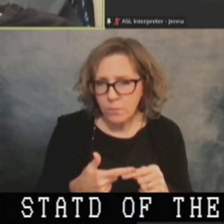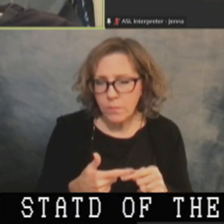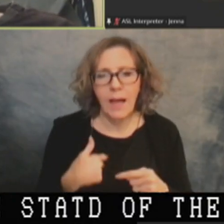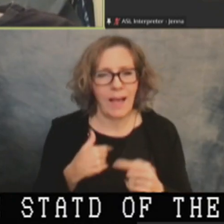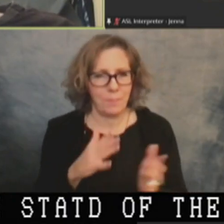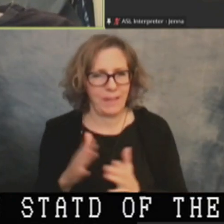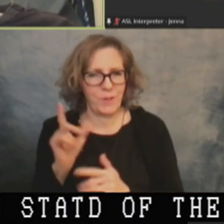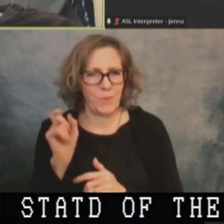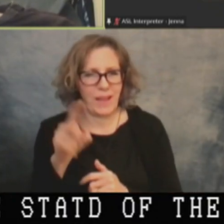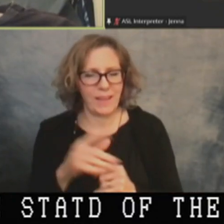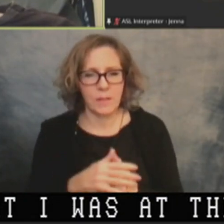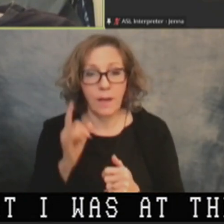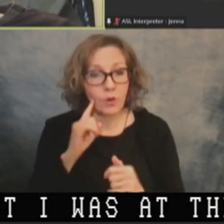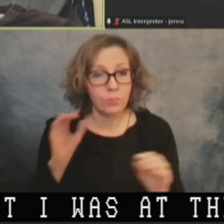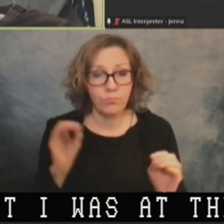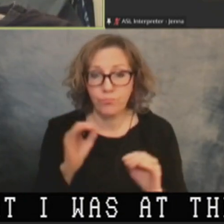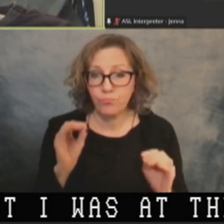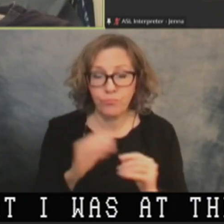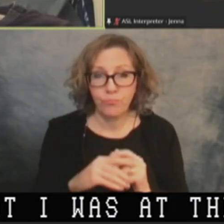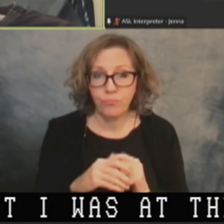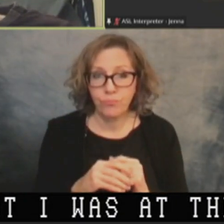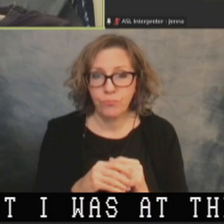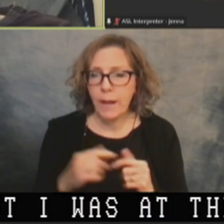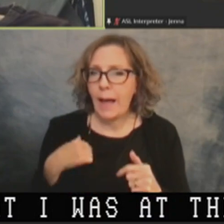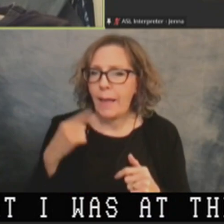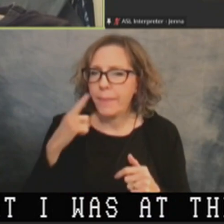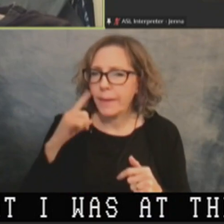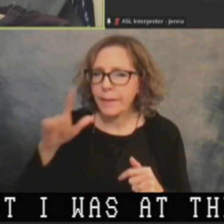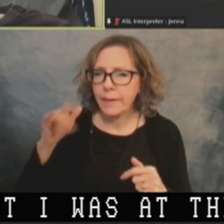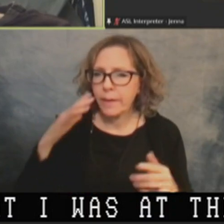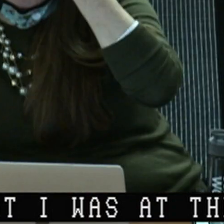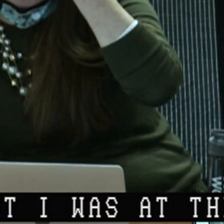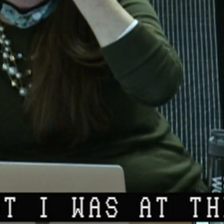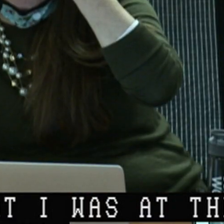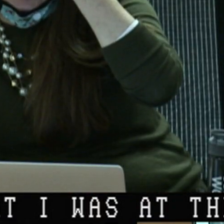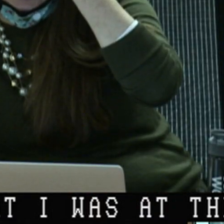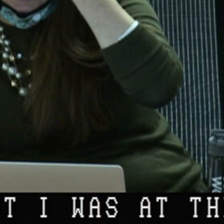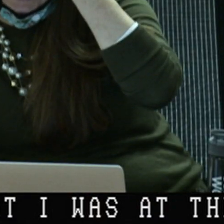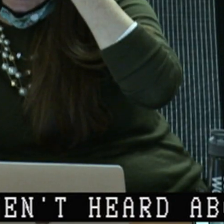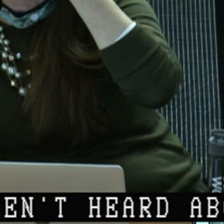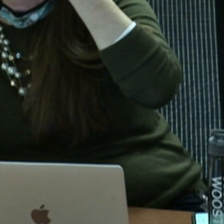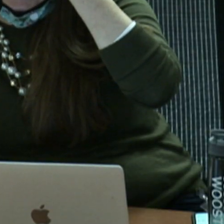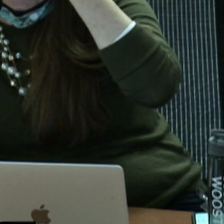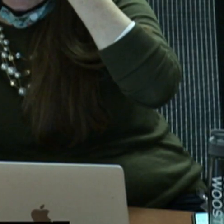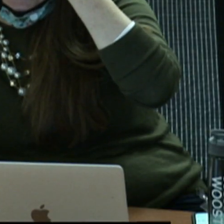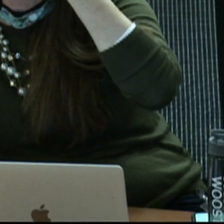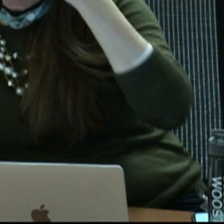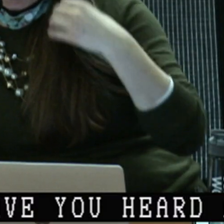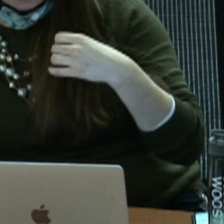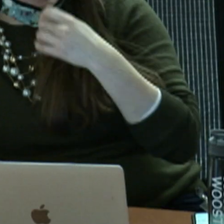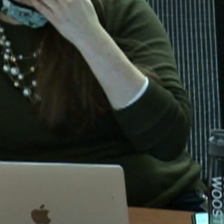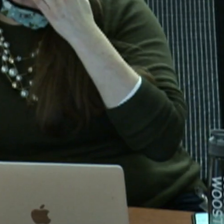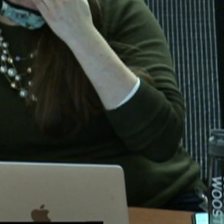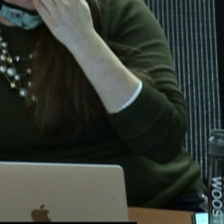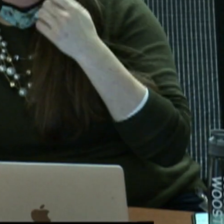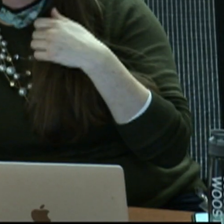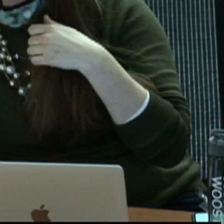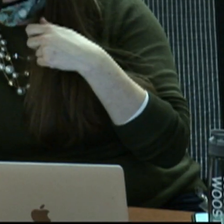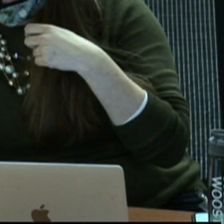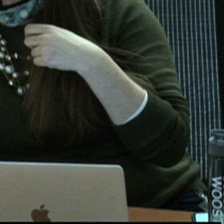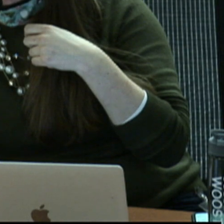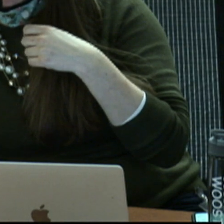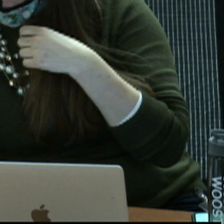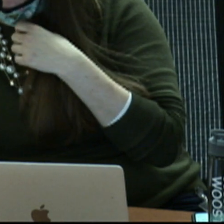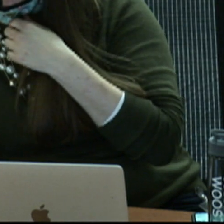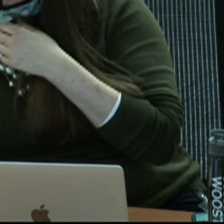that. Andrea, have you heard anything on that? I don't believe a date has been announced yet. I will check that I